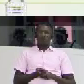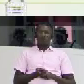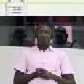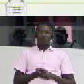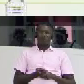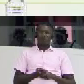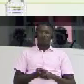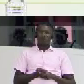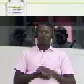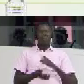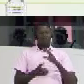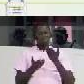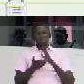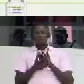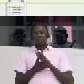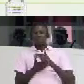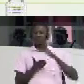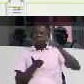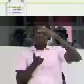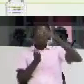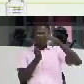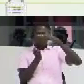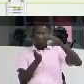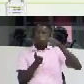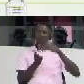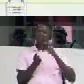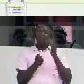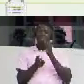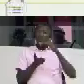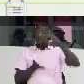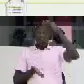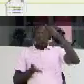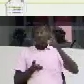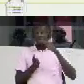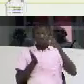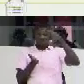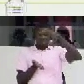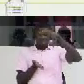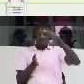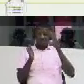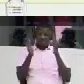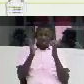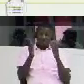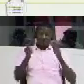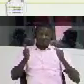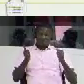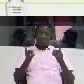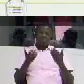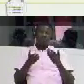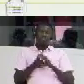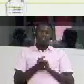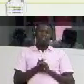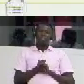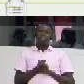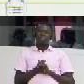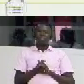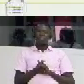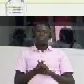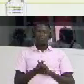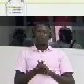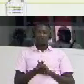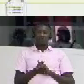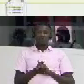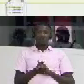of them were medium sized, not very tall, not very heavily built. ba pare dañu am